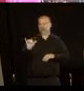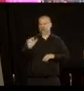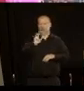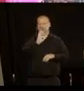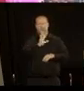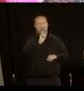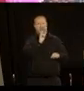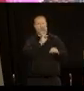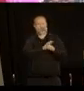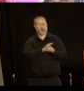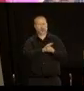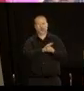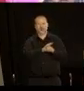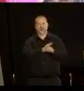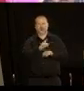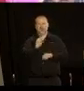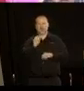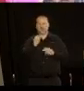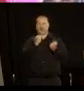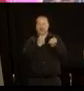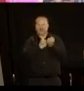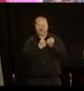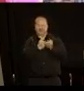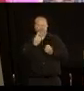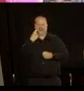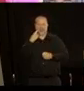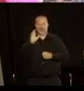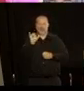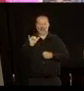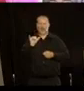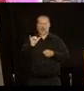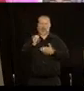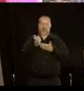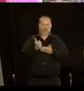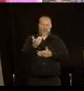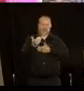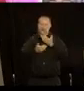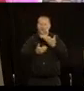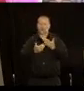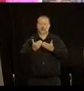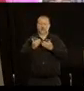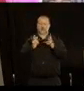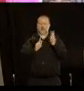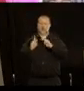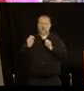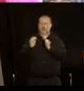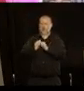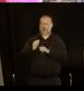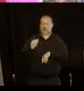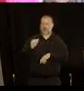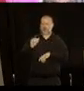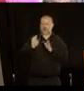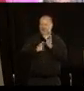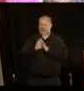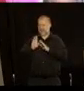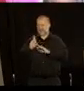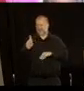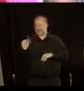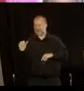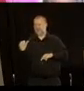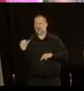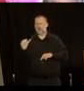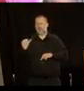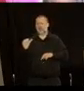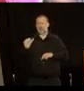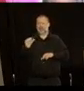your dedication to advocating for and supporting individuals with developmental disabilities